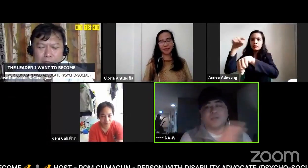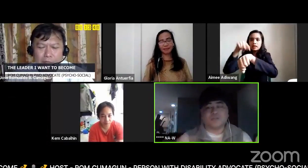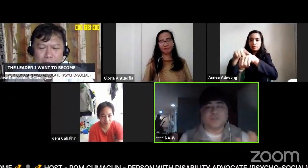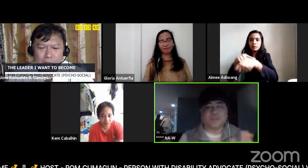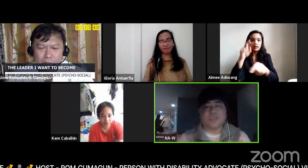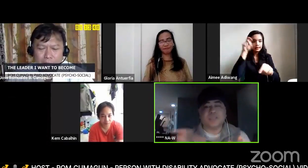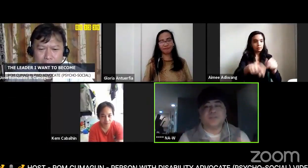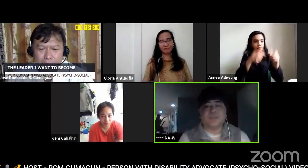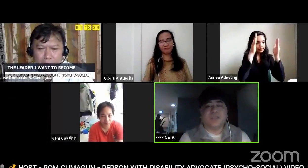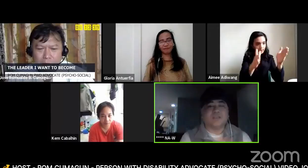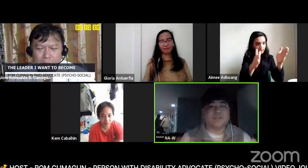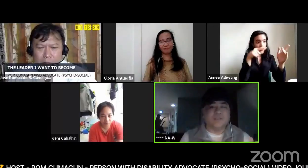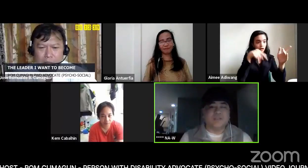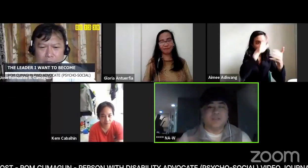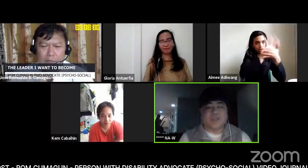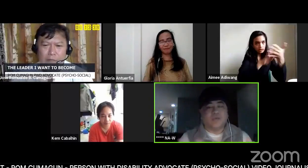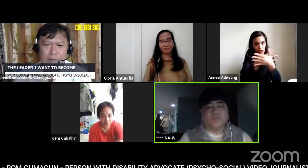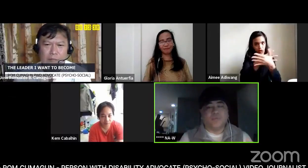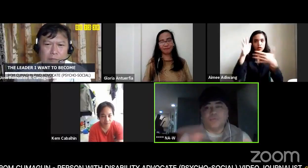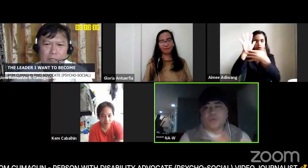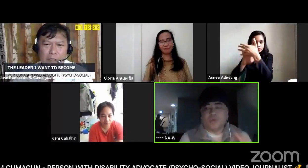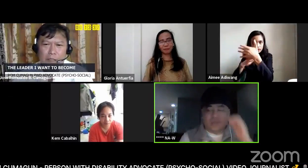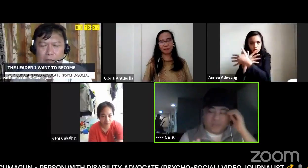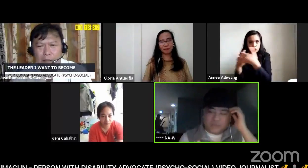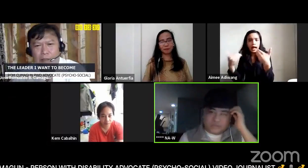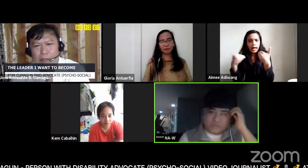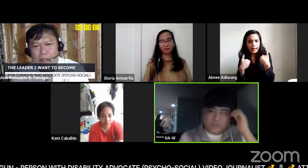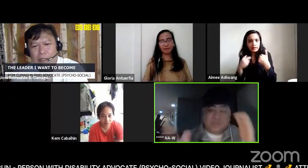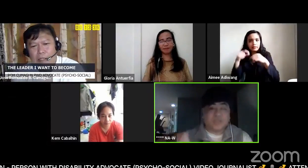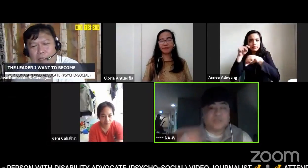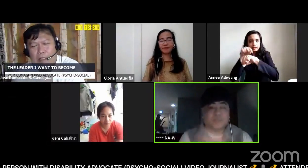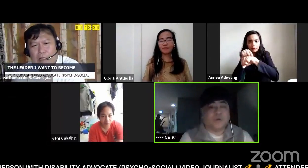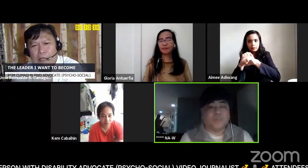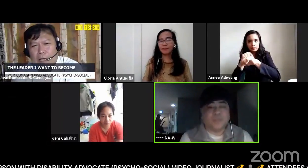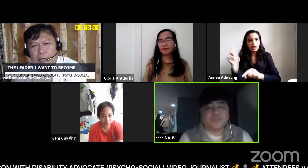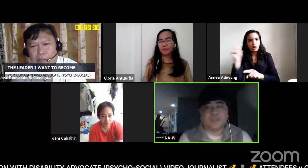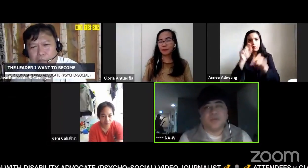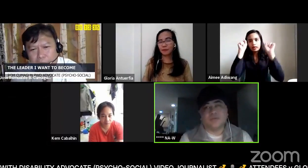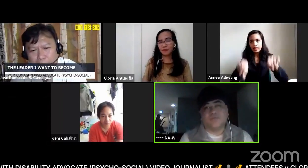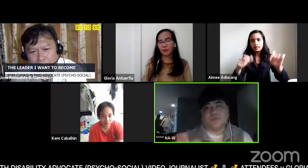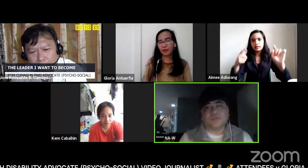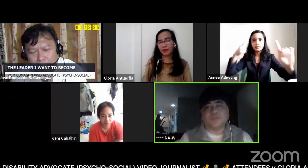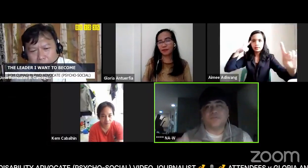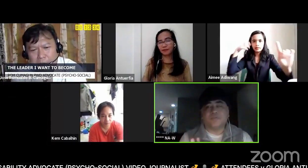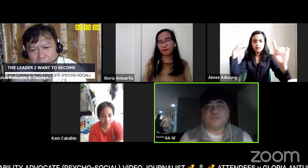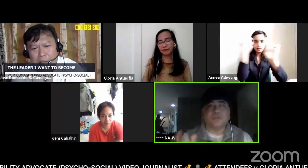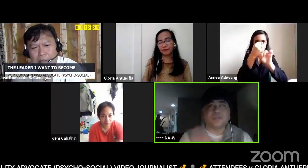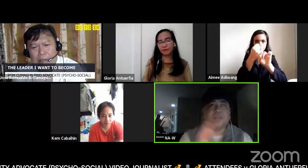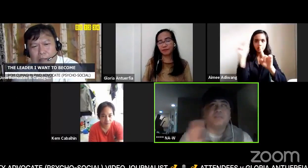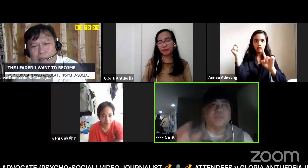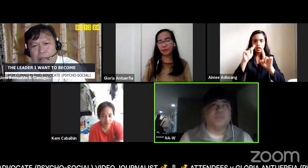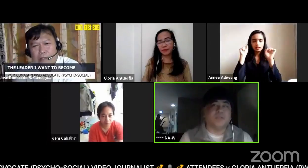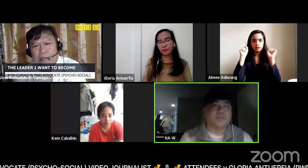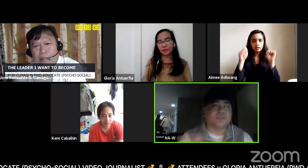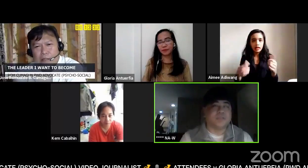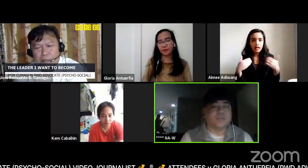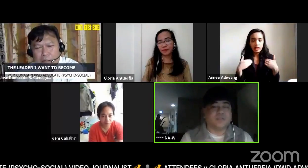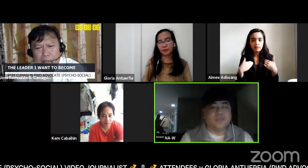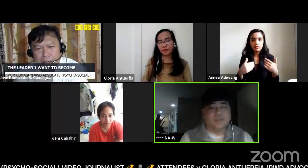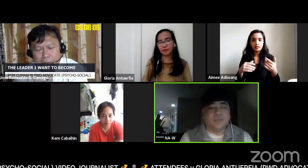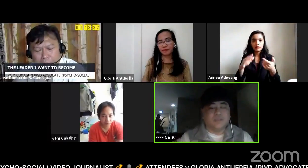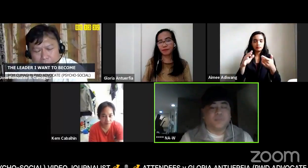time ganito yun. So may scheduling yan. Ano yung pwede natin ma-accomplish. Now, of course, if there's a